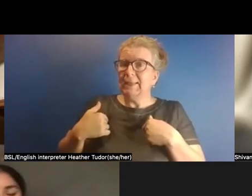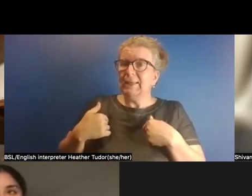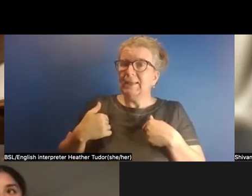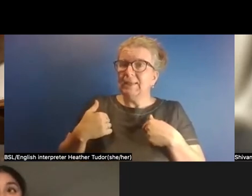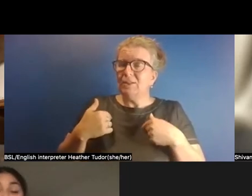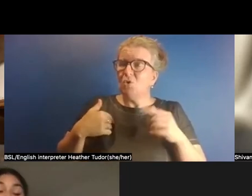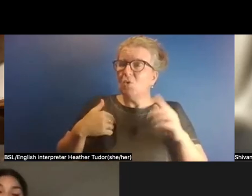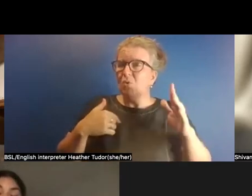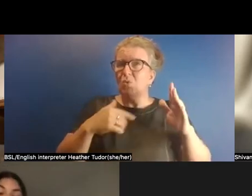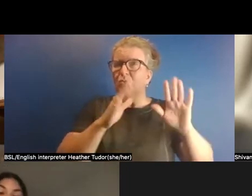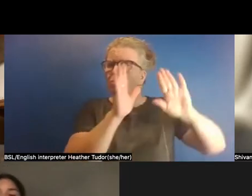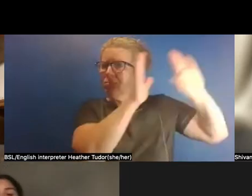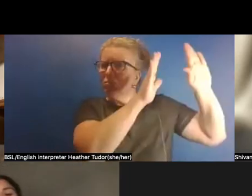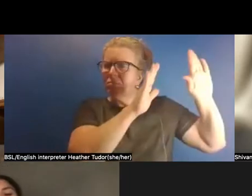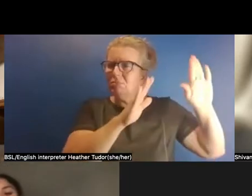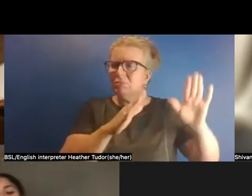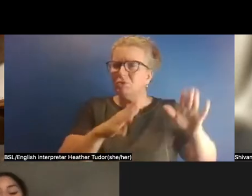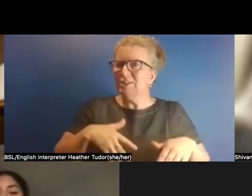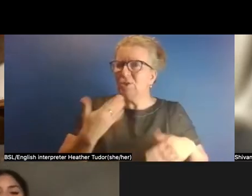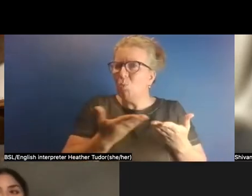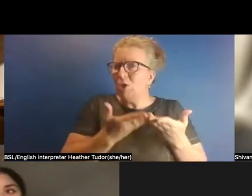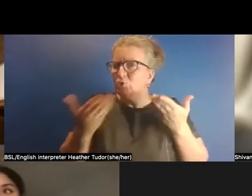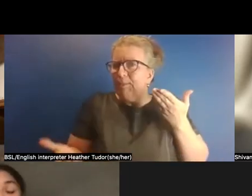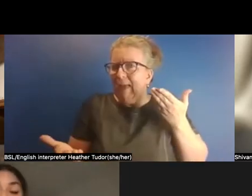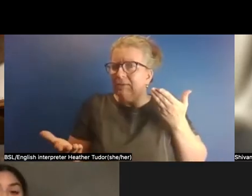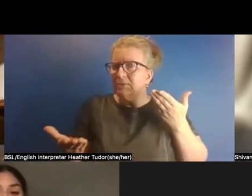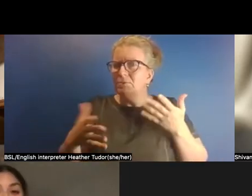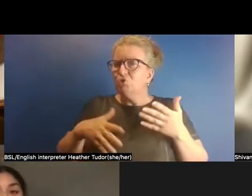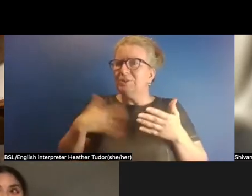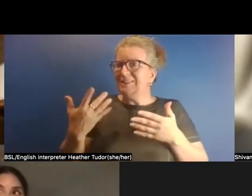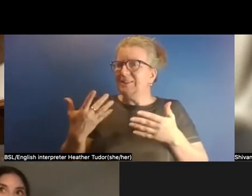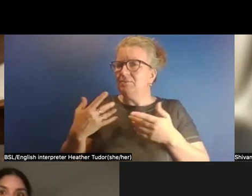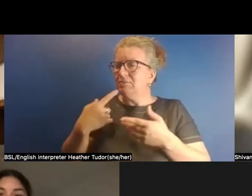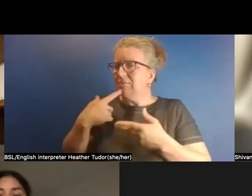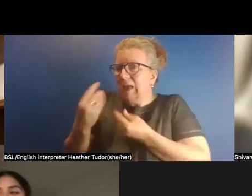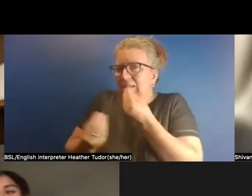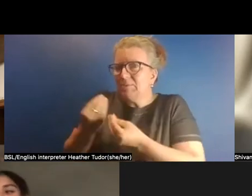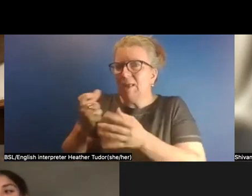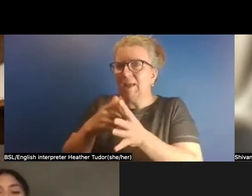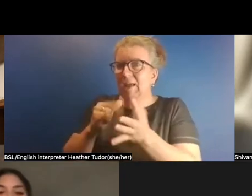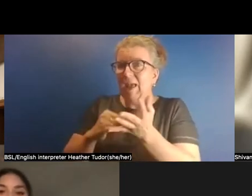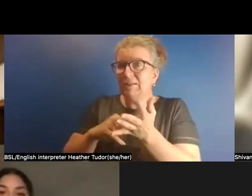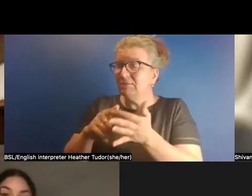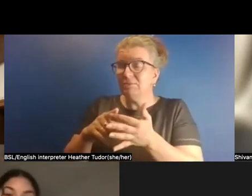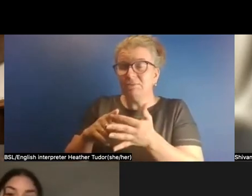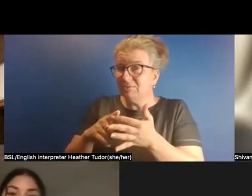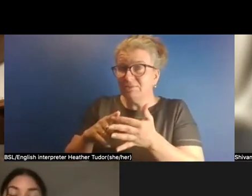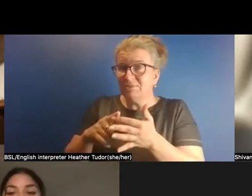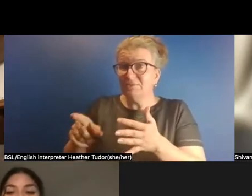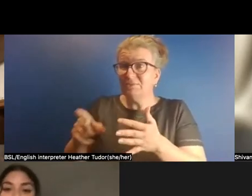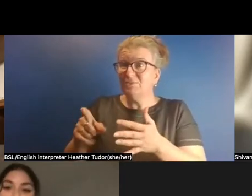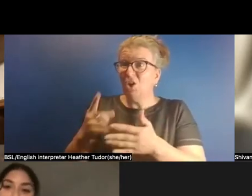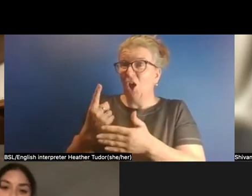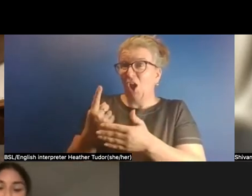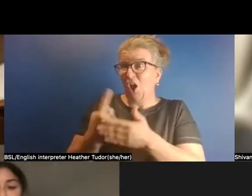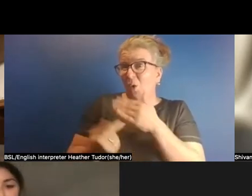any of that because I see the impact it has. So she didn't tell me what caste I was from. She didn't even tell me up until like last year whereabouts in Pakistan I'm from. So when